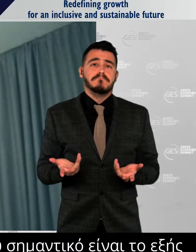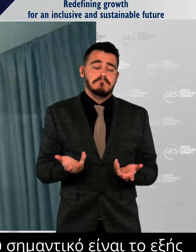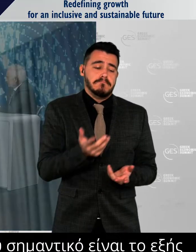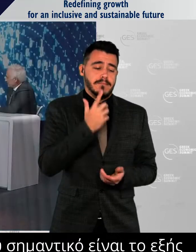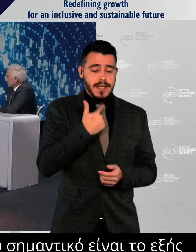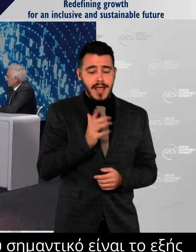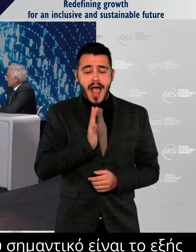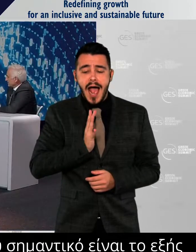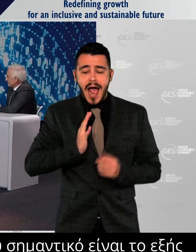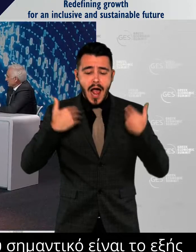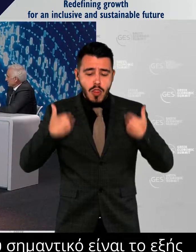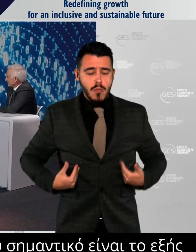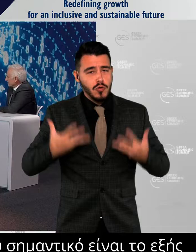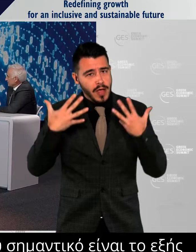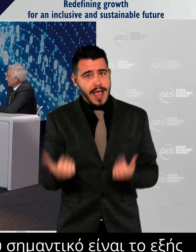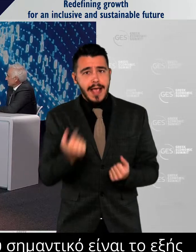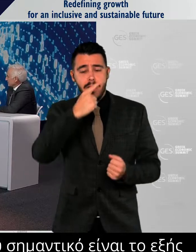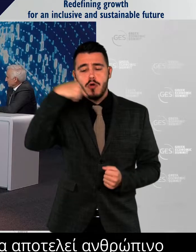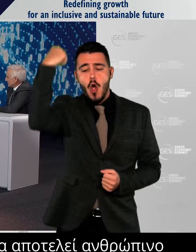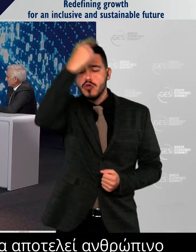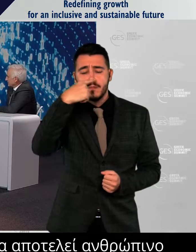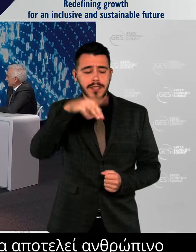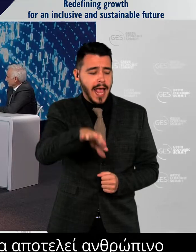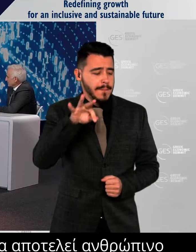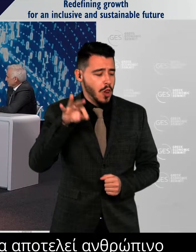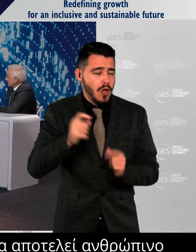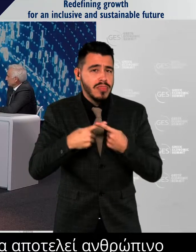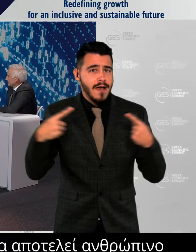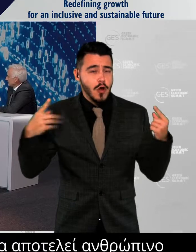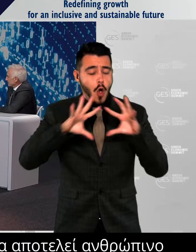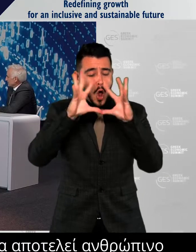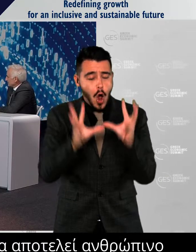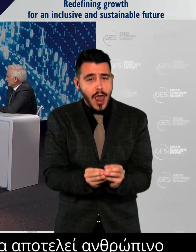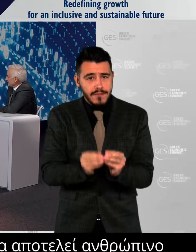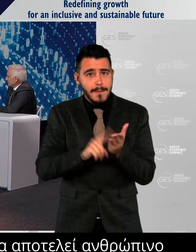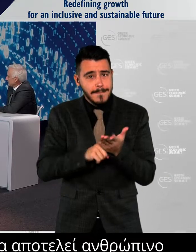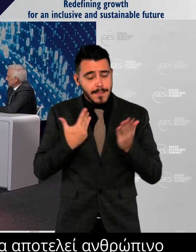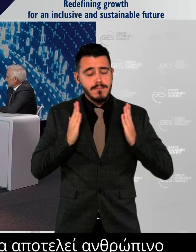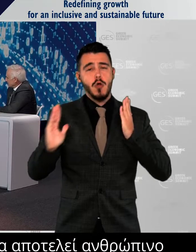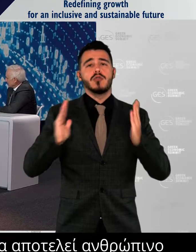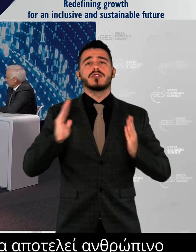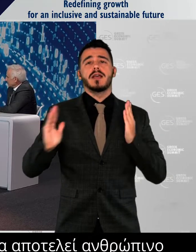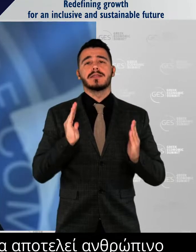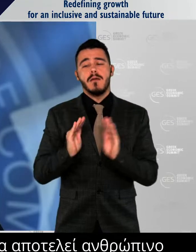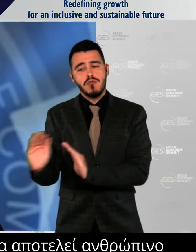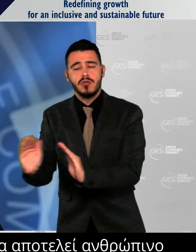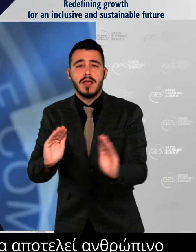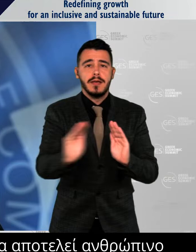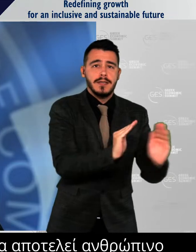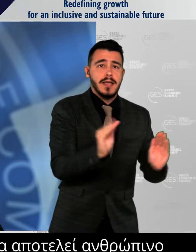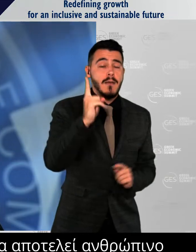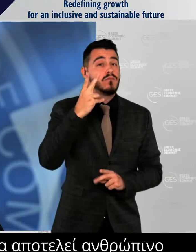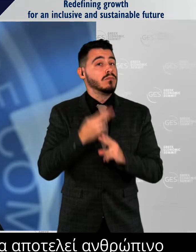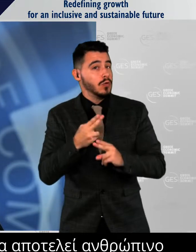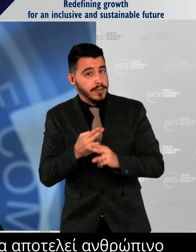So there are compelling concepts that I believe we have to have in our culture, in our DNA, to create